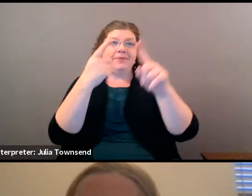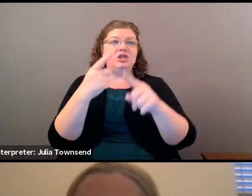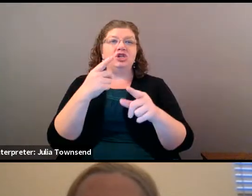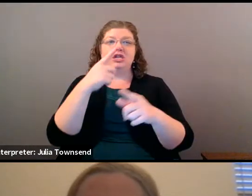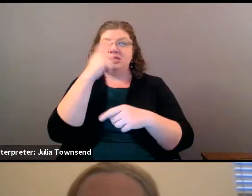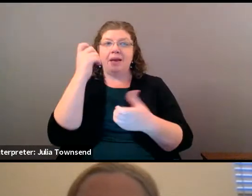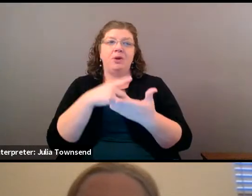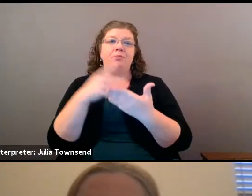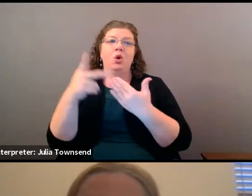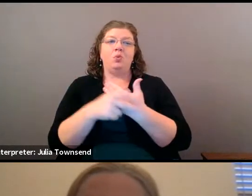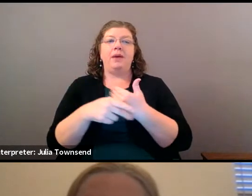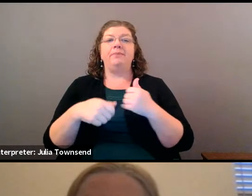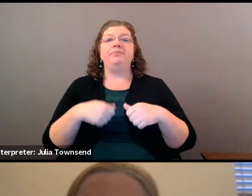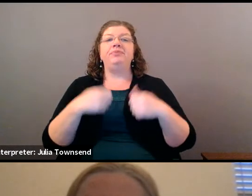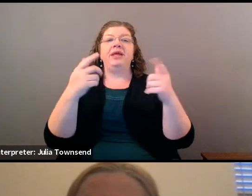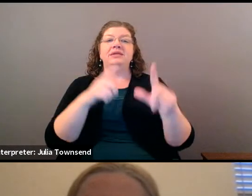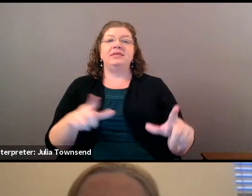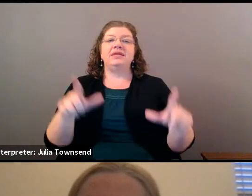slide.